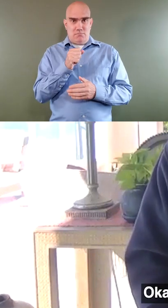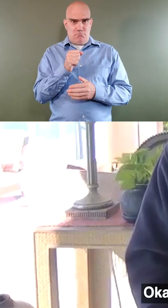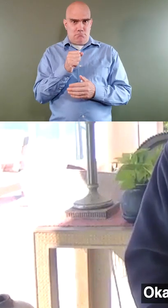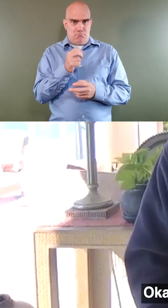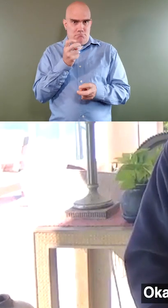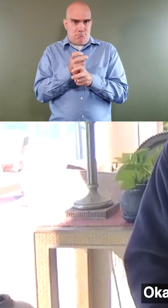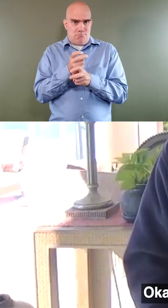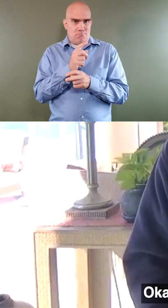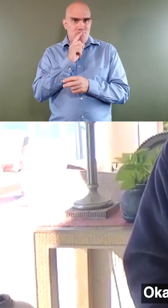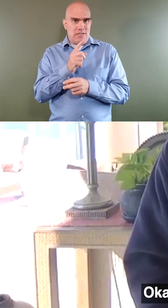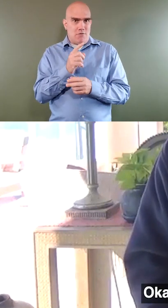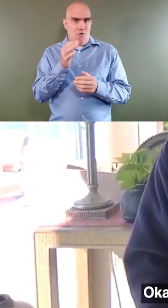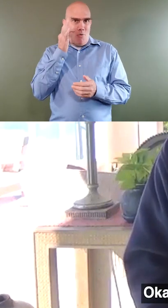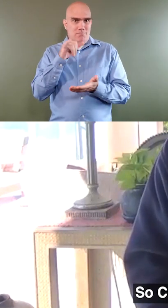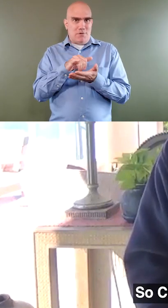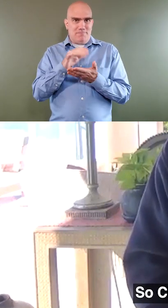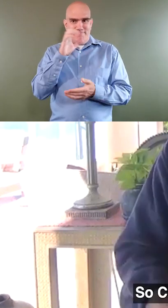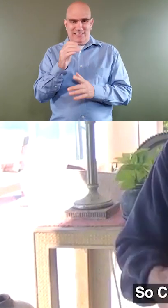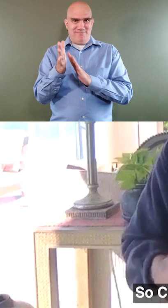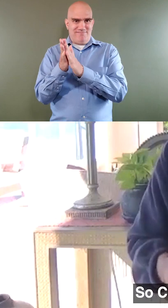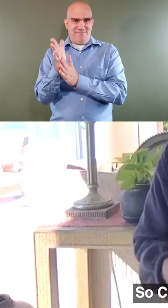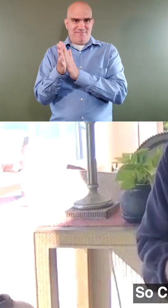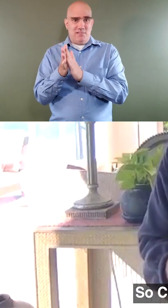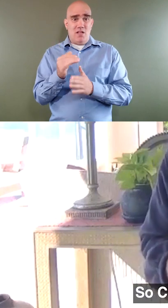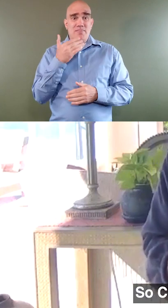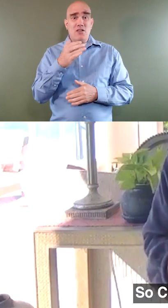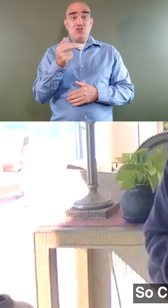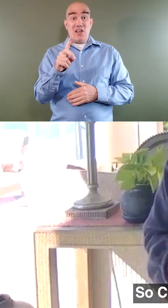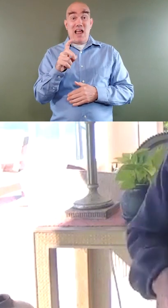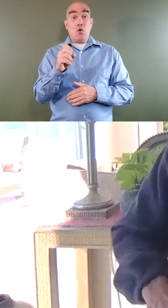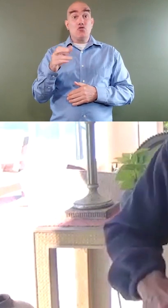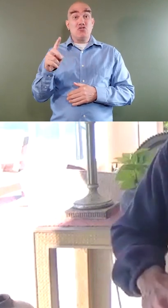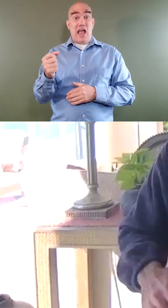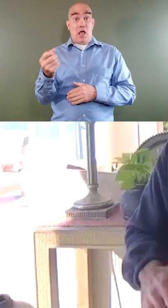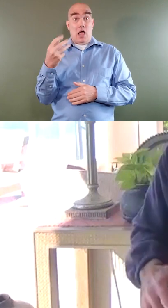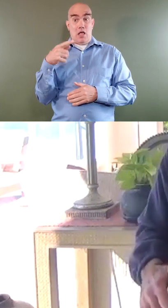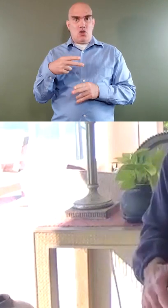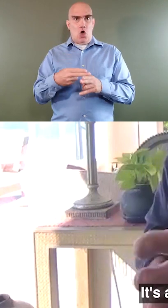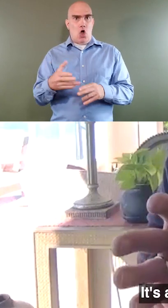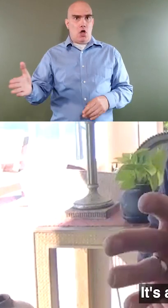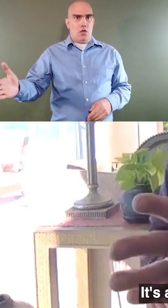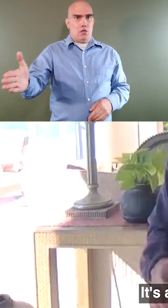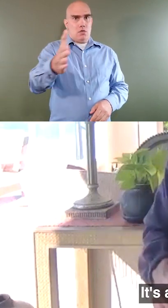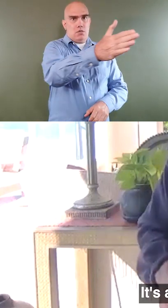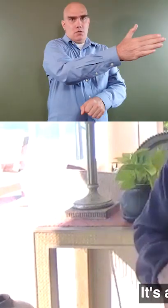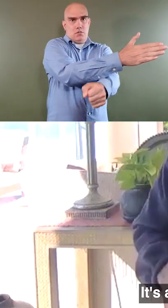Okay. Well, thank you for that, Chad. So Chad is saying this is called a Pak. It's a deflection or a parry,